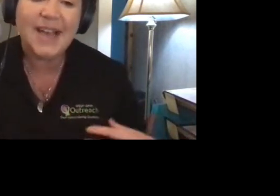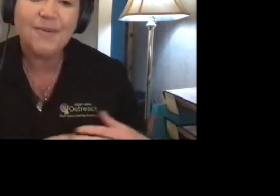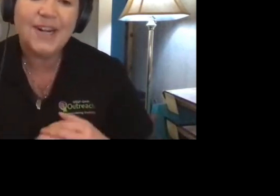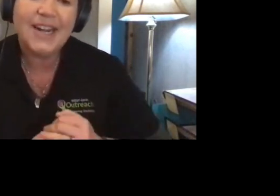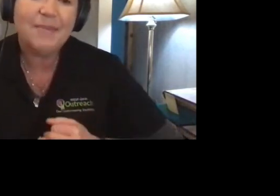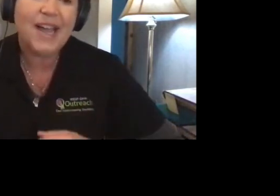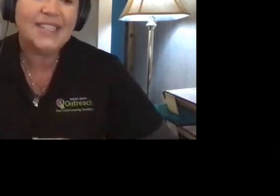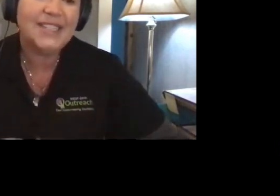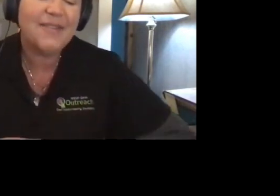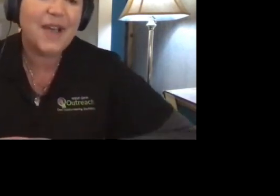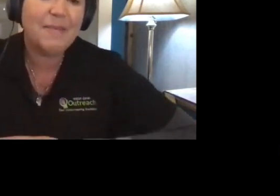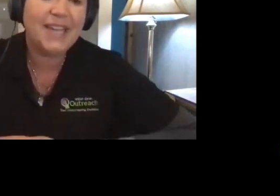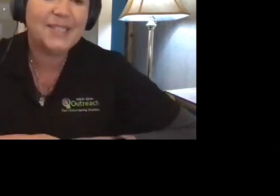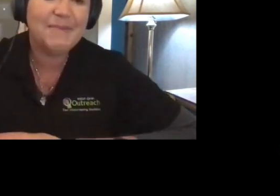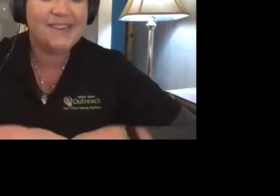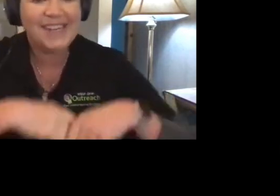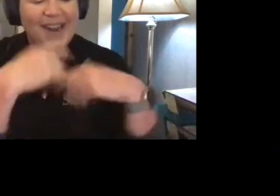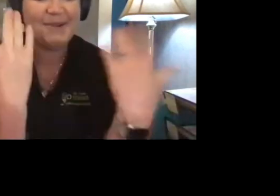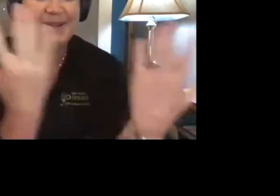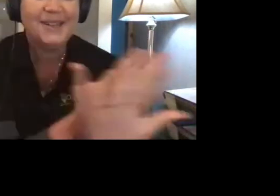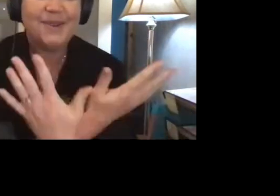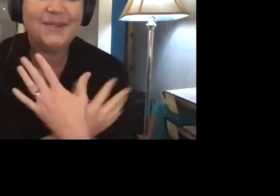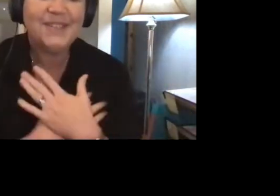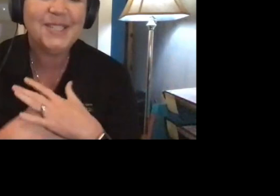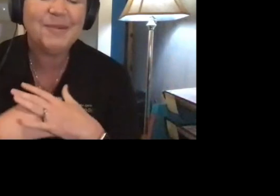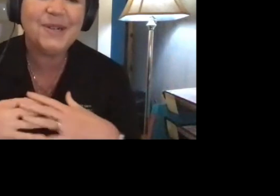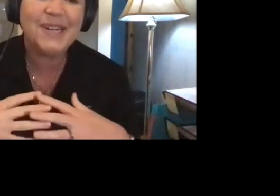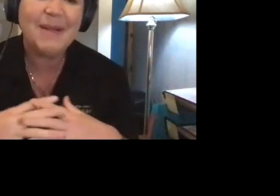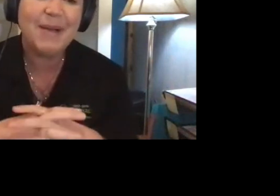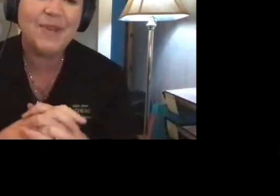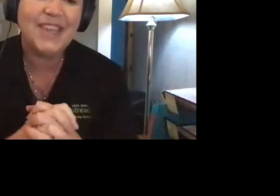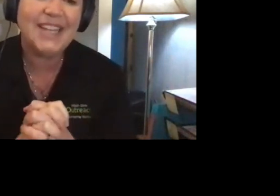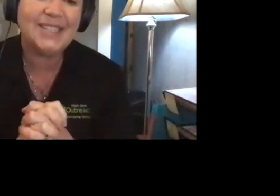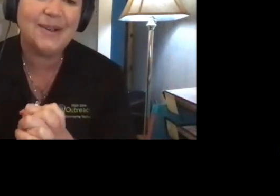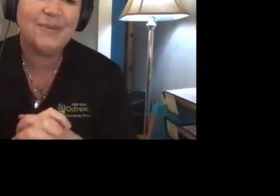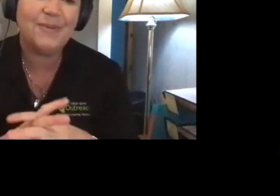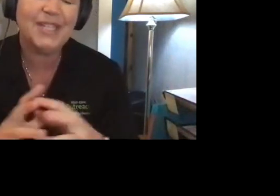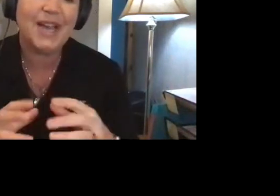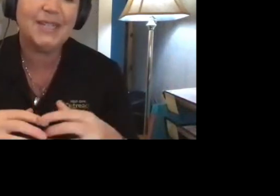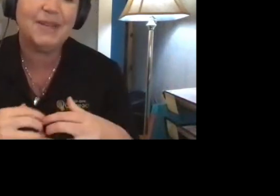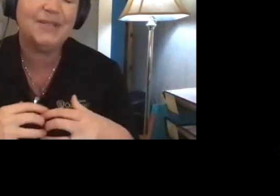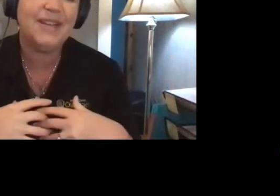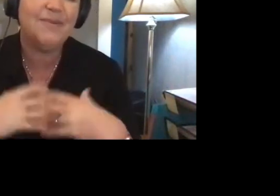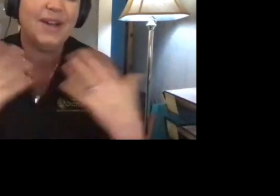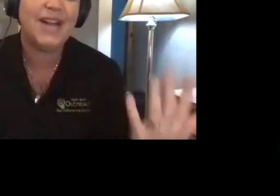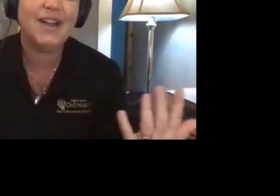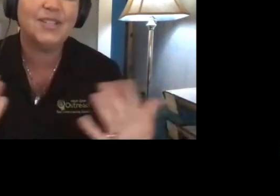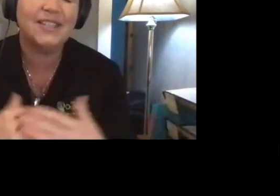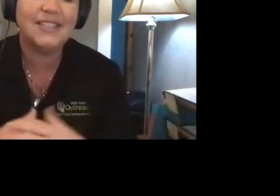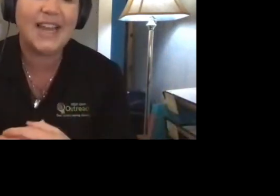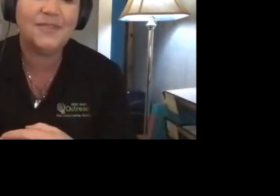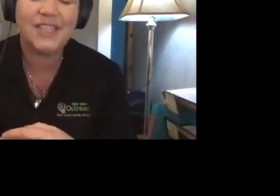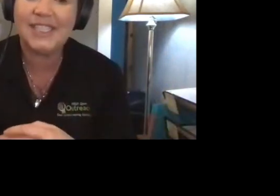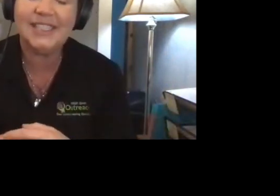idea that we're in the process of, actually Mary, our wonderful interpreter, came up with it. And so we talked about doing one right now. It's